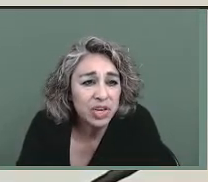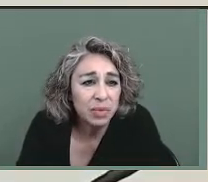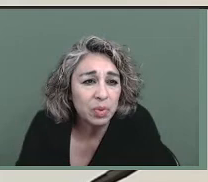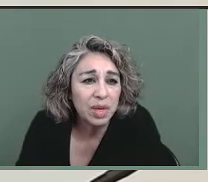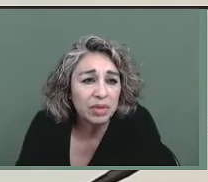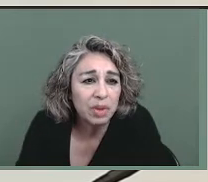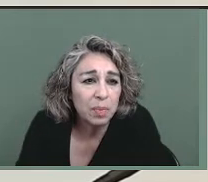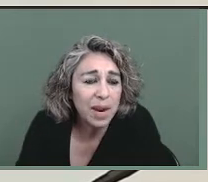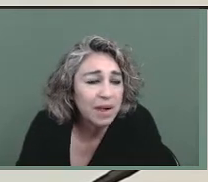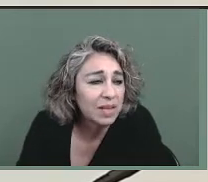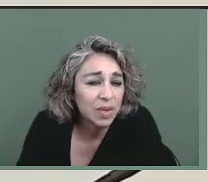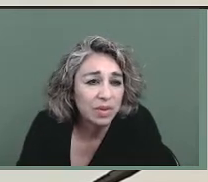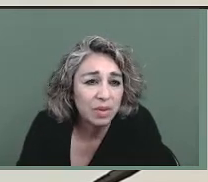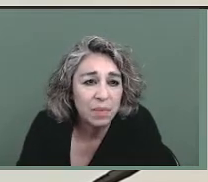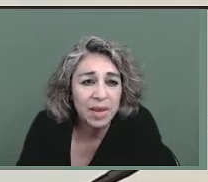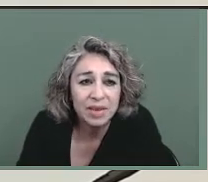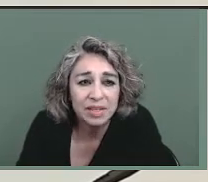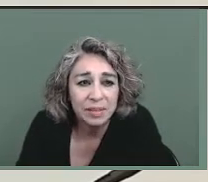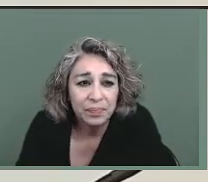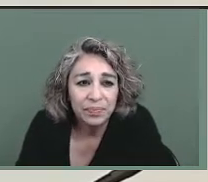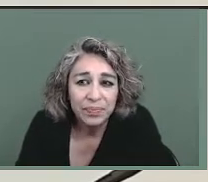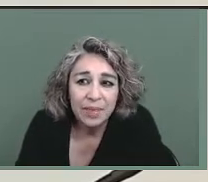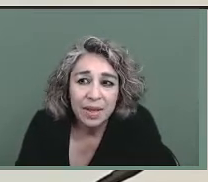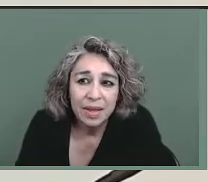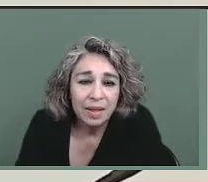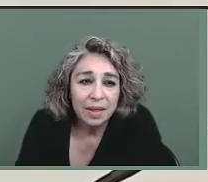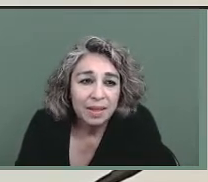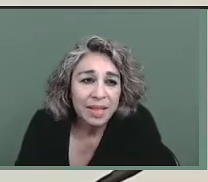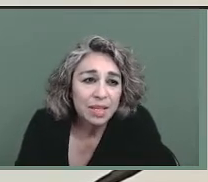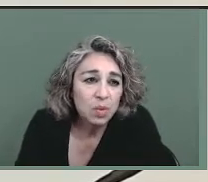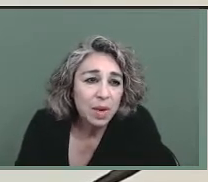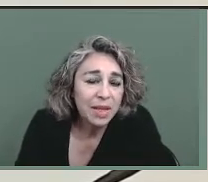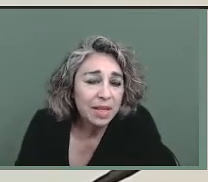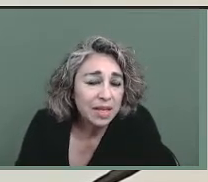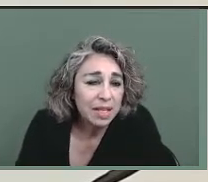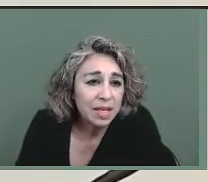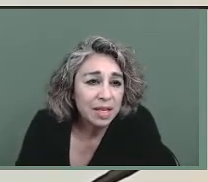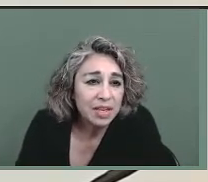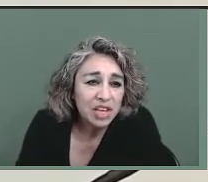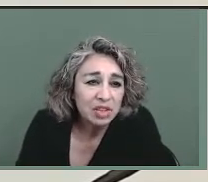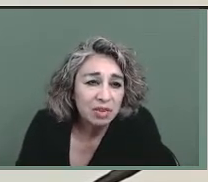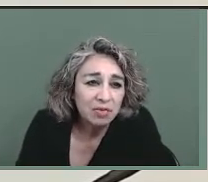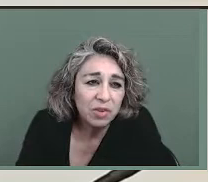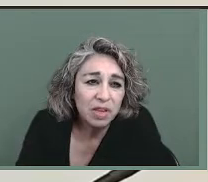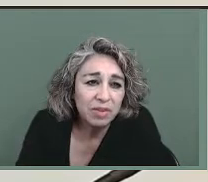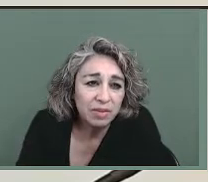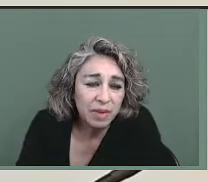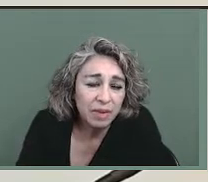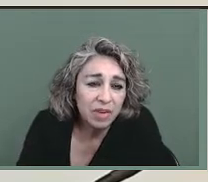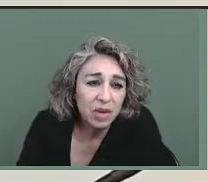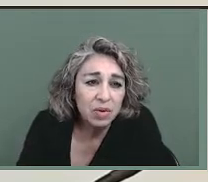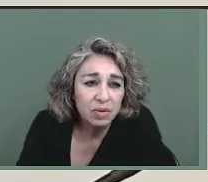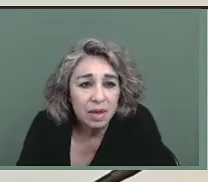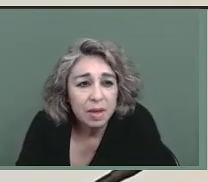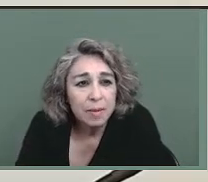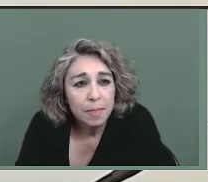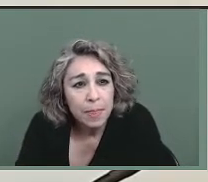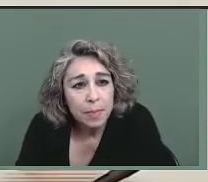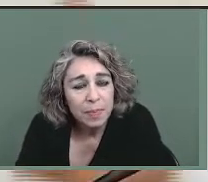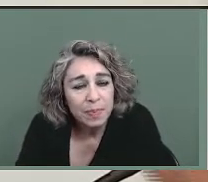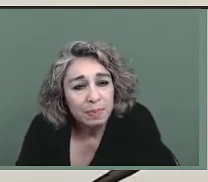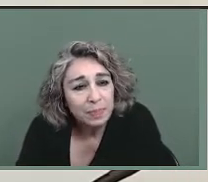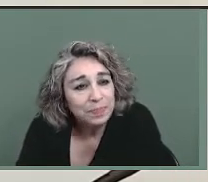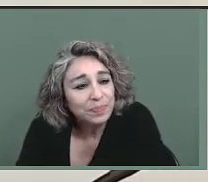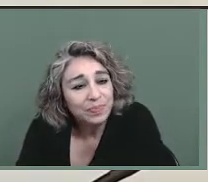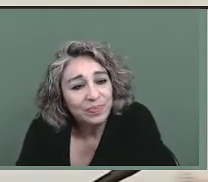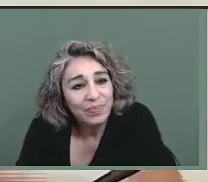tutorship, without their parents, without their mothers. That's why the jails are full of youth.